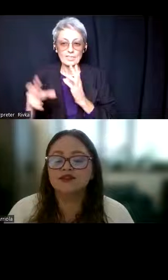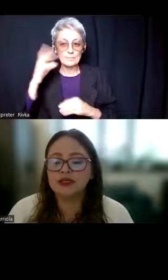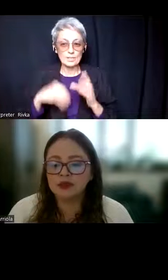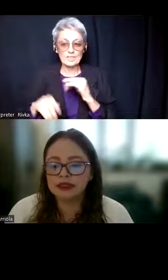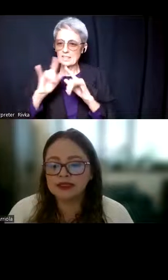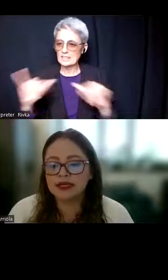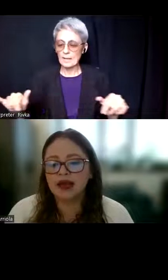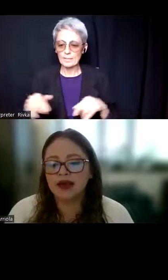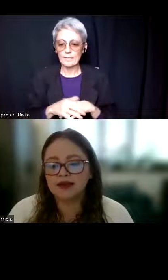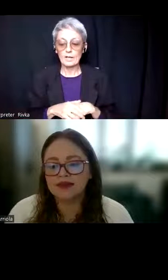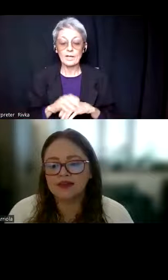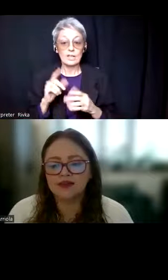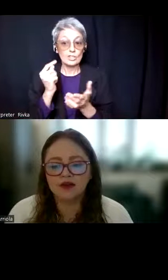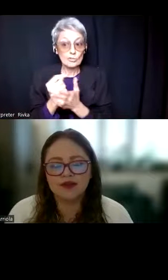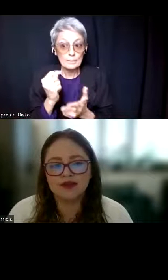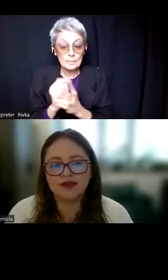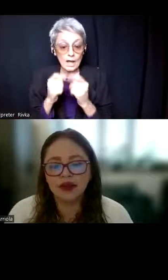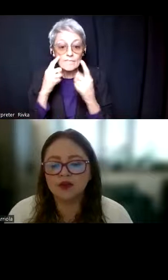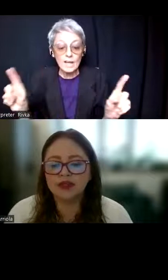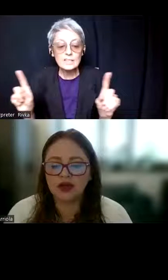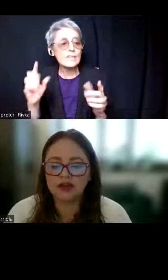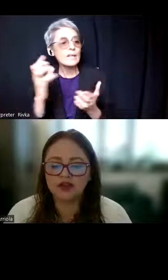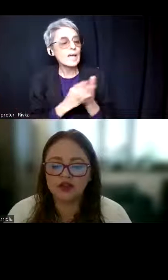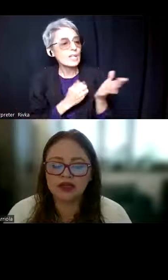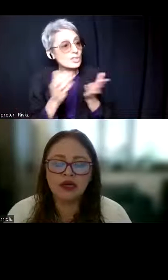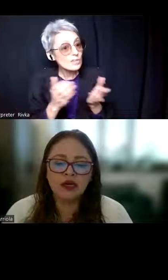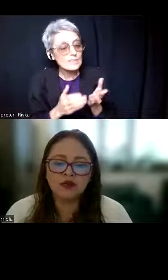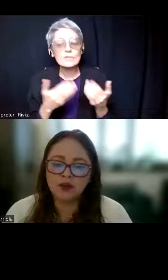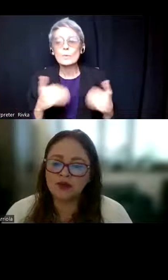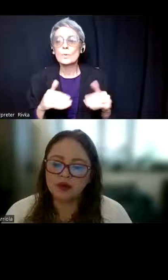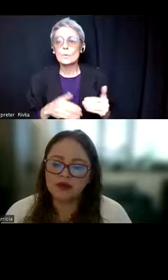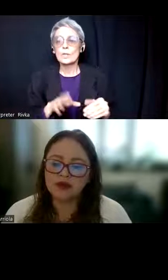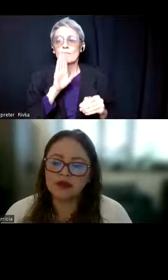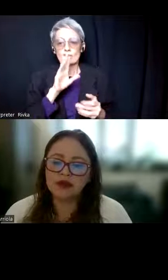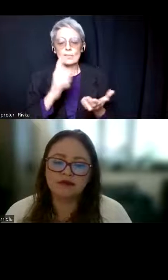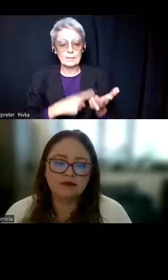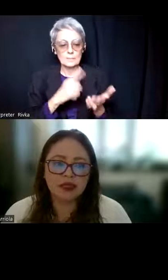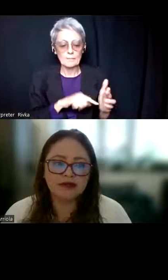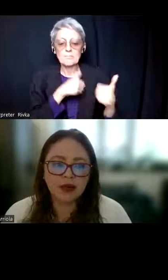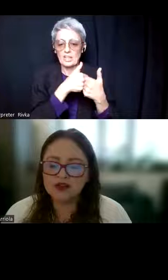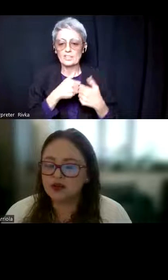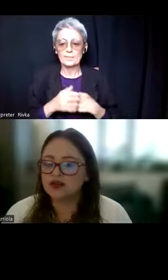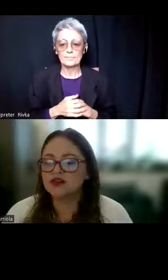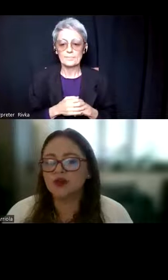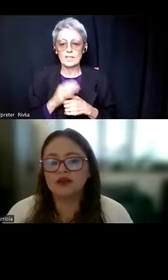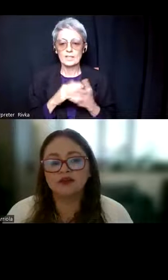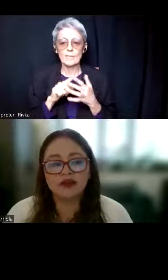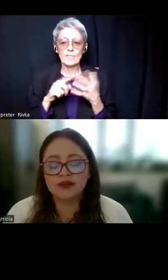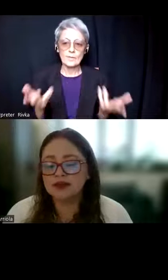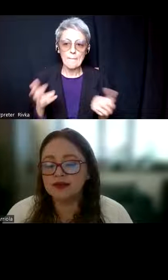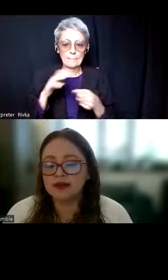effective treatment and access to services can be challenging. So some of those types of stress or